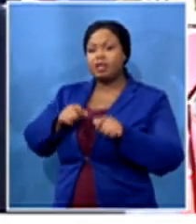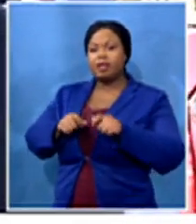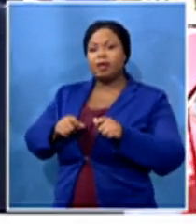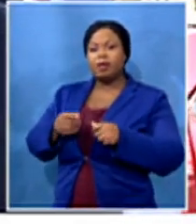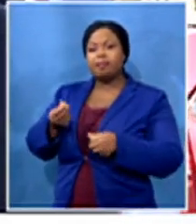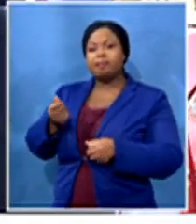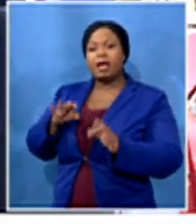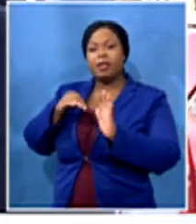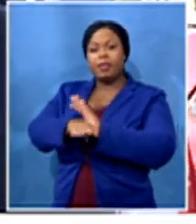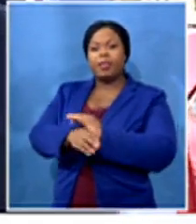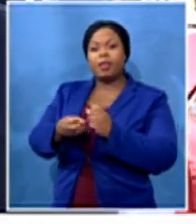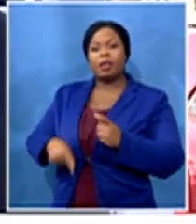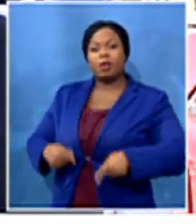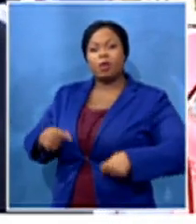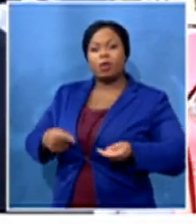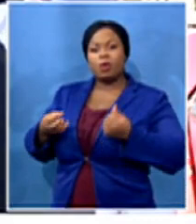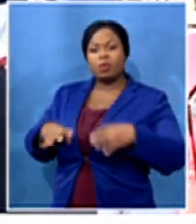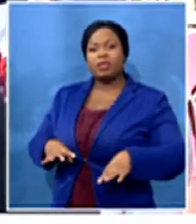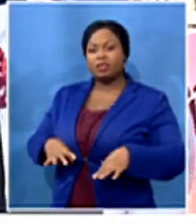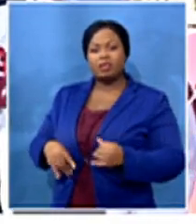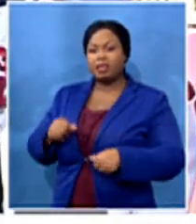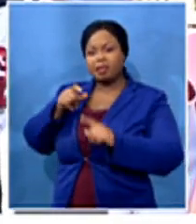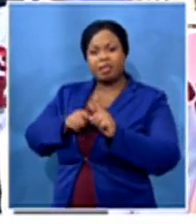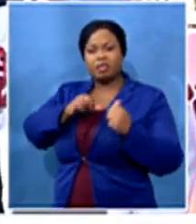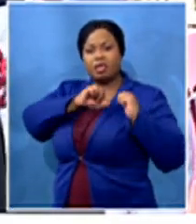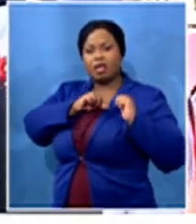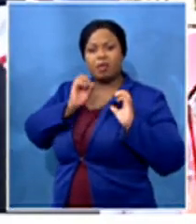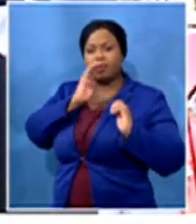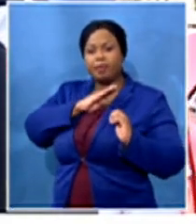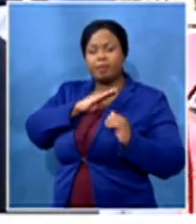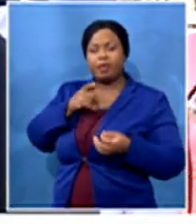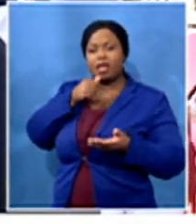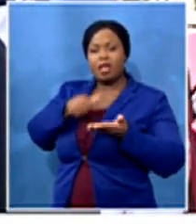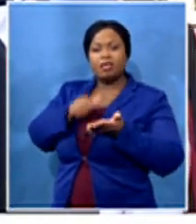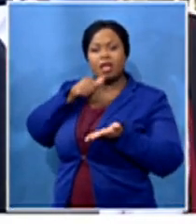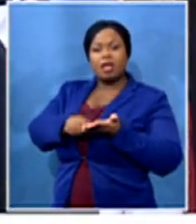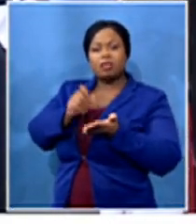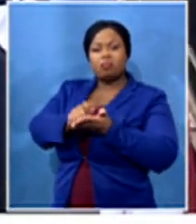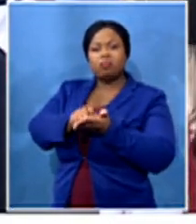are basically fed up because we've written numerous letters to